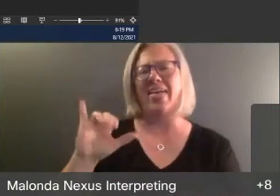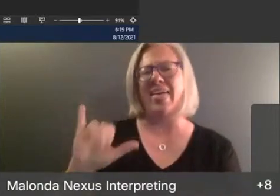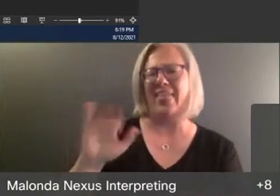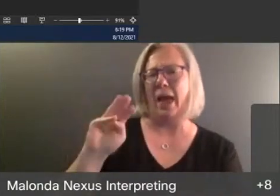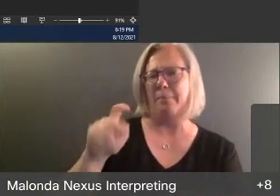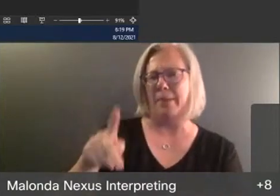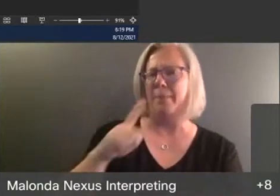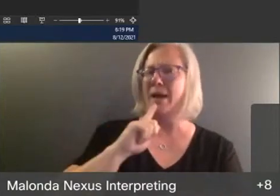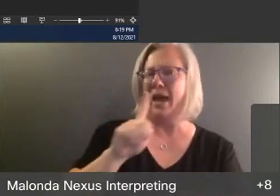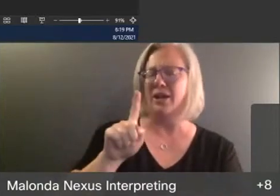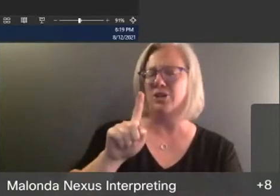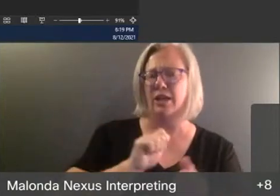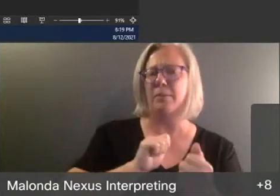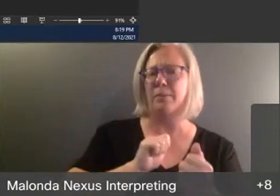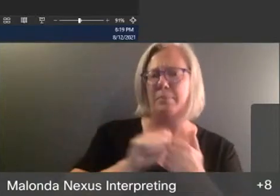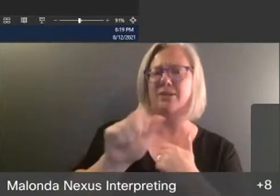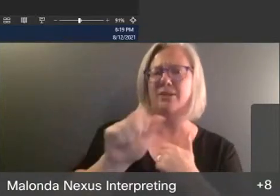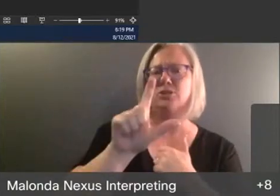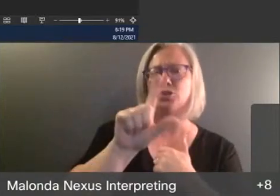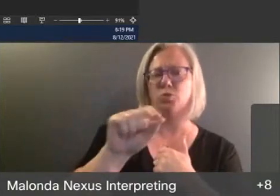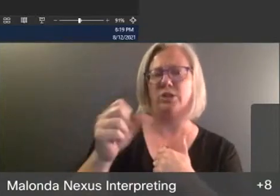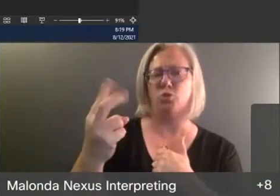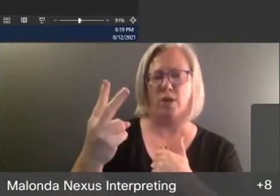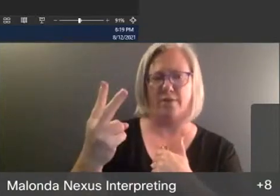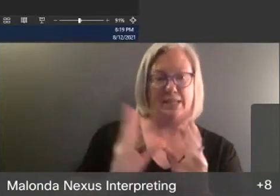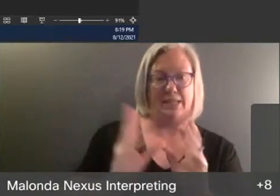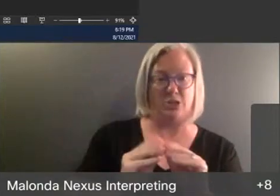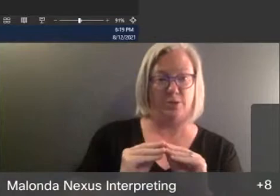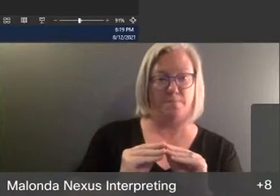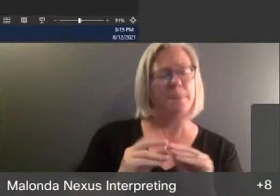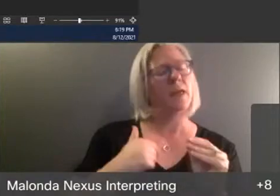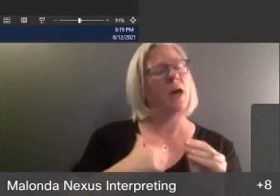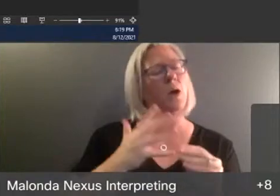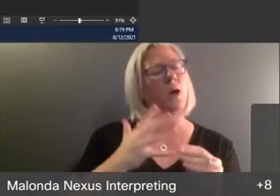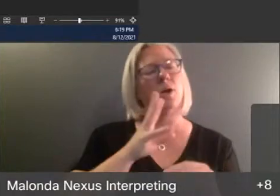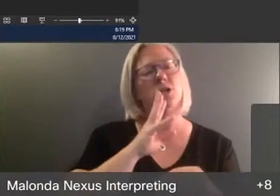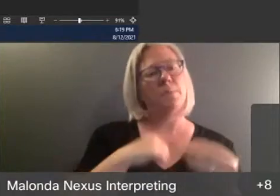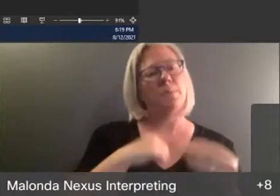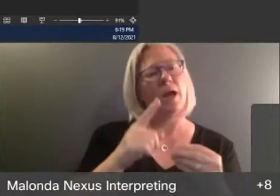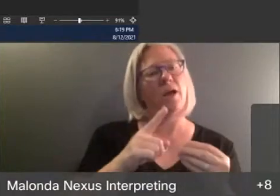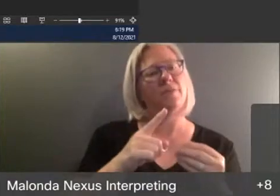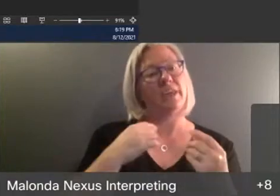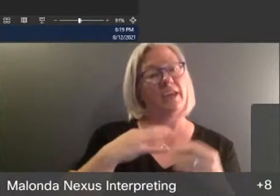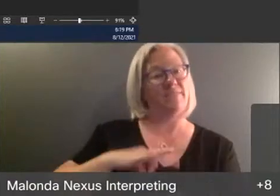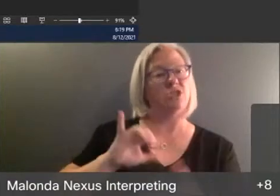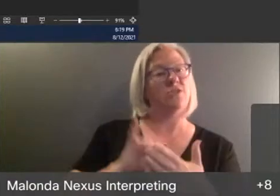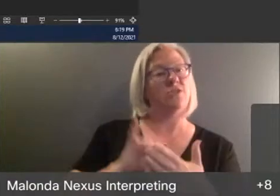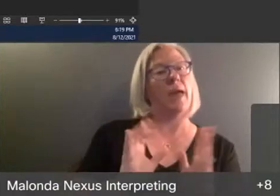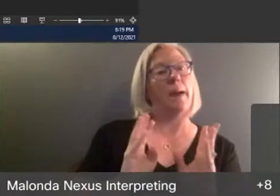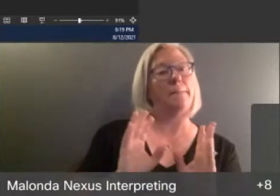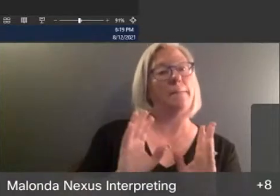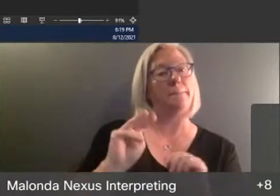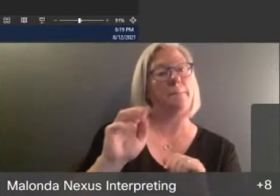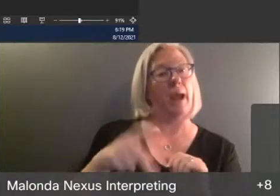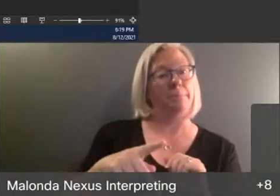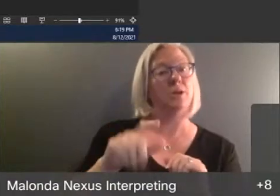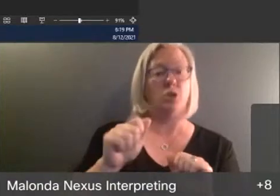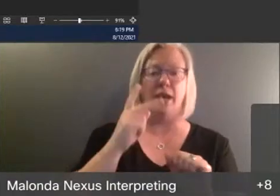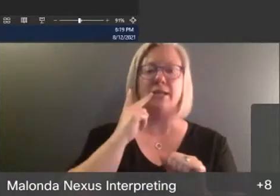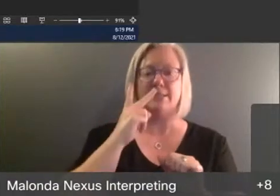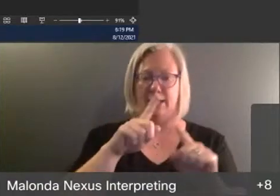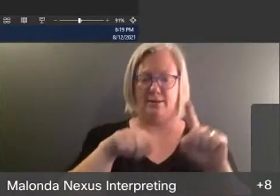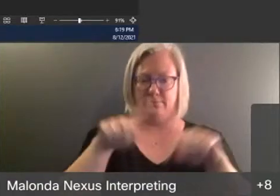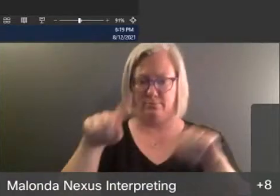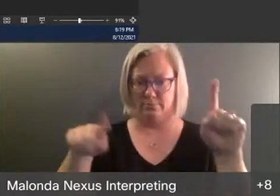the 2012 session. And I'm going to talk about the advantages of this map. You can see the population deviations